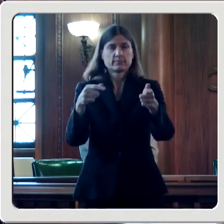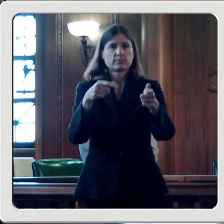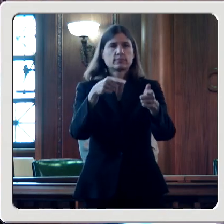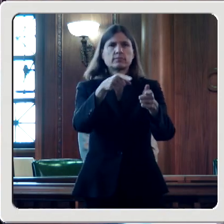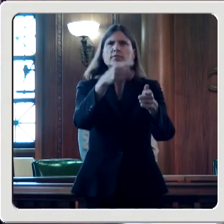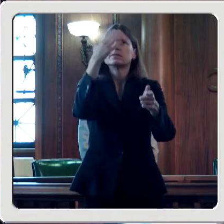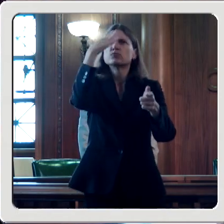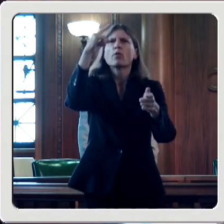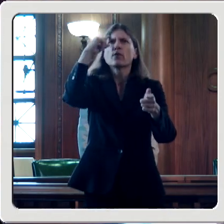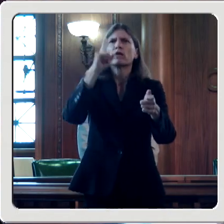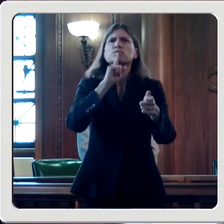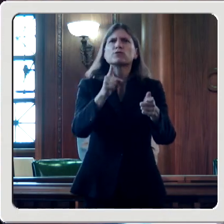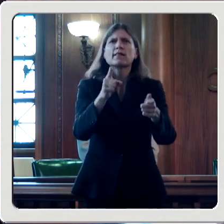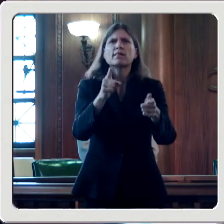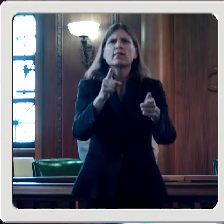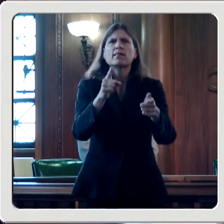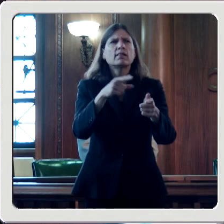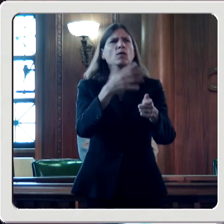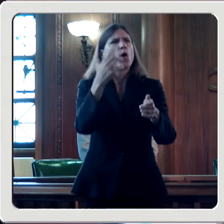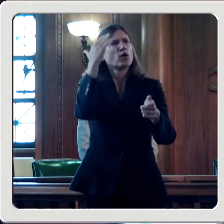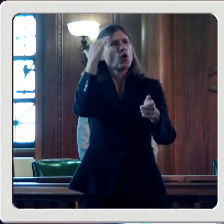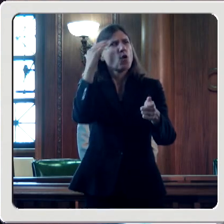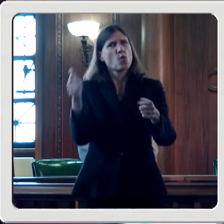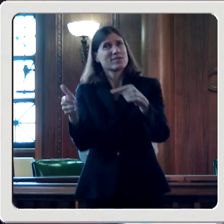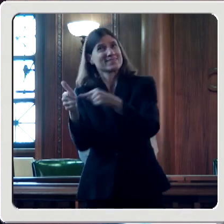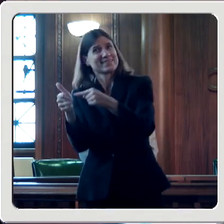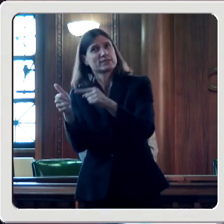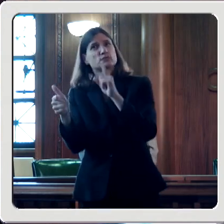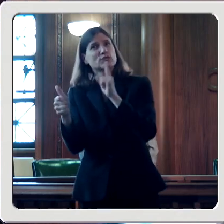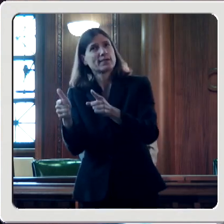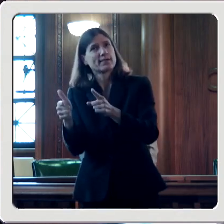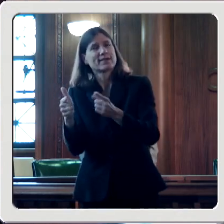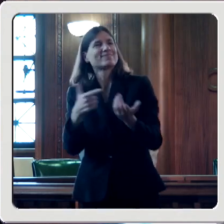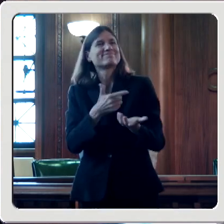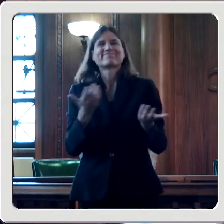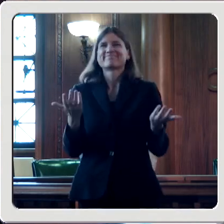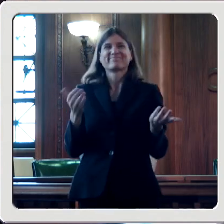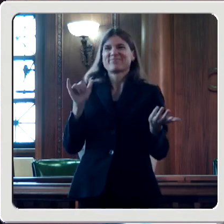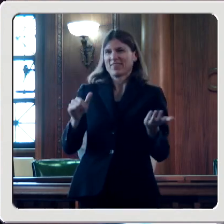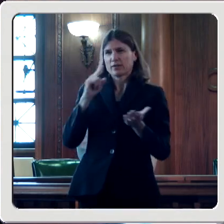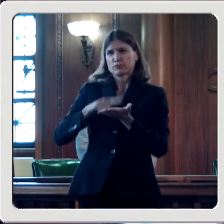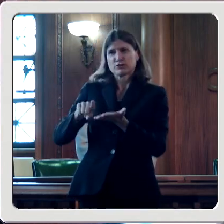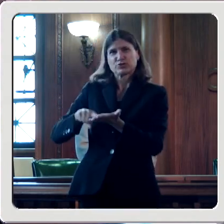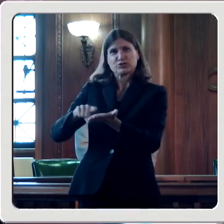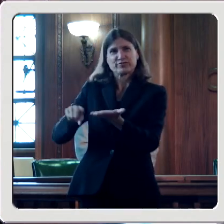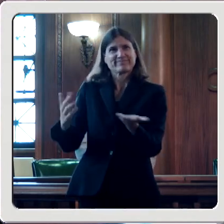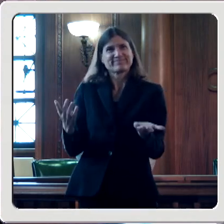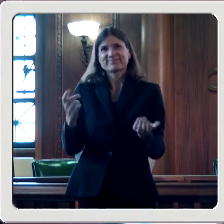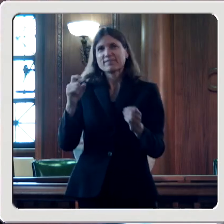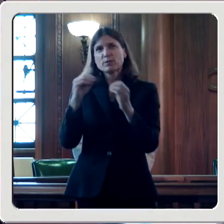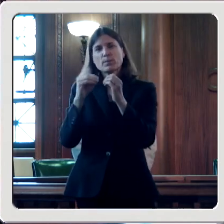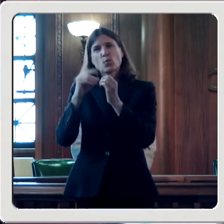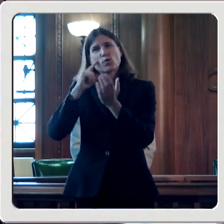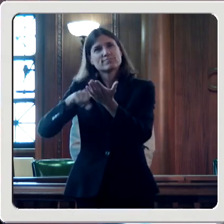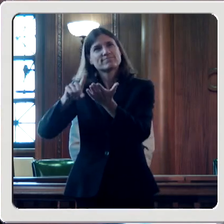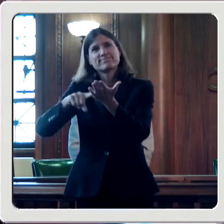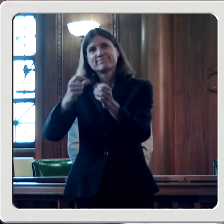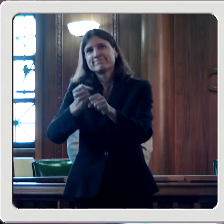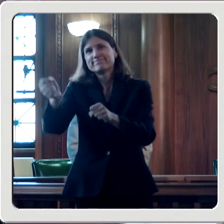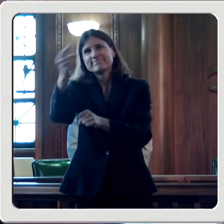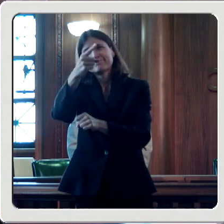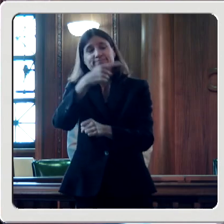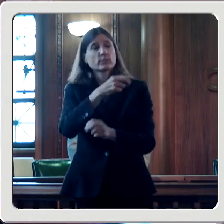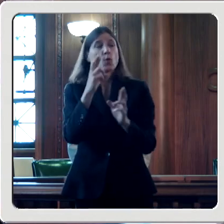year, the so-called synthetic or monoclonal antibodies. Go ahead,